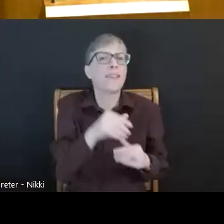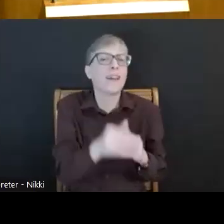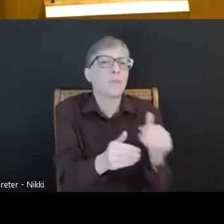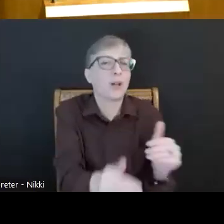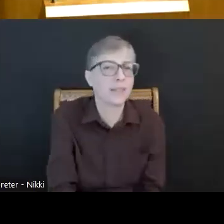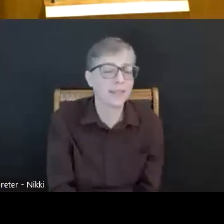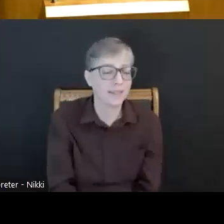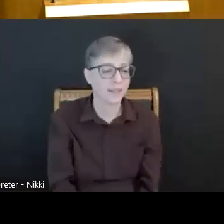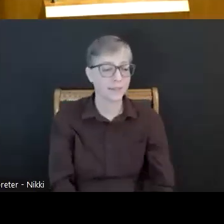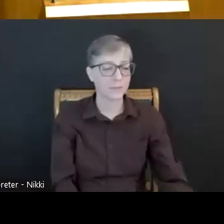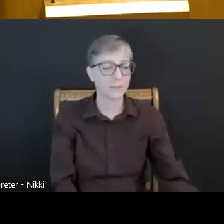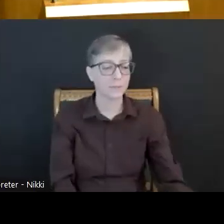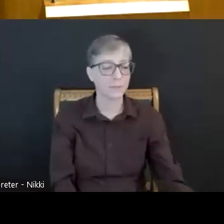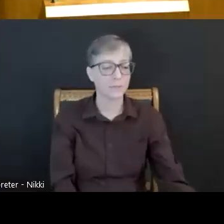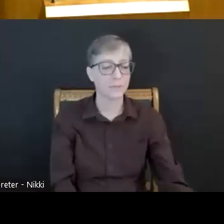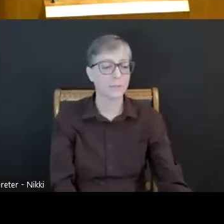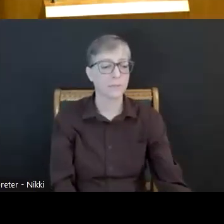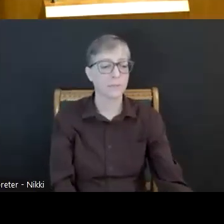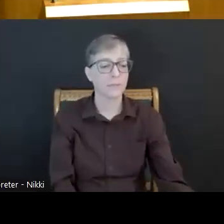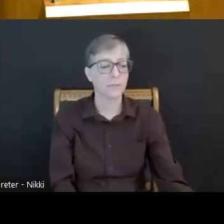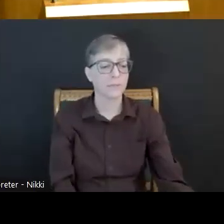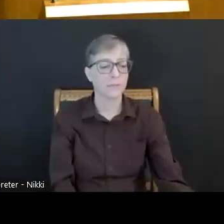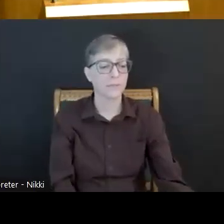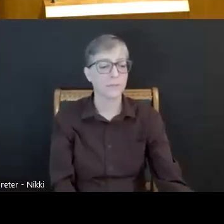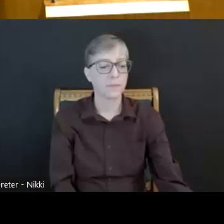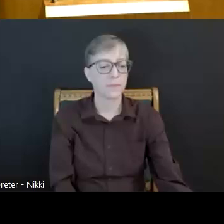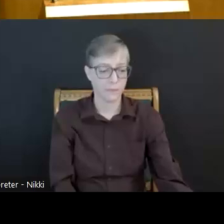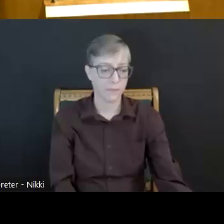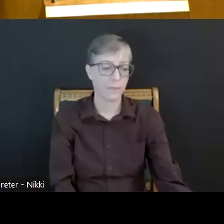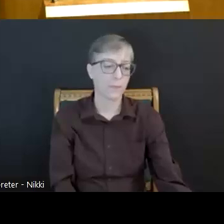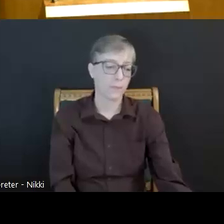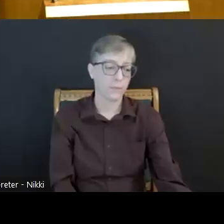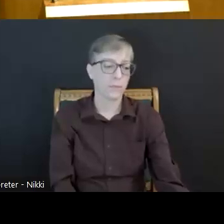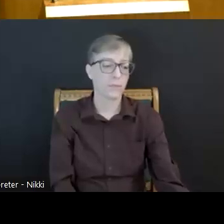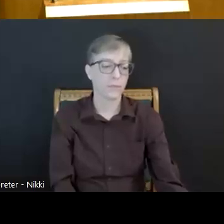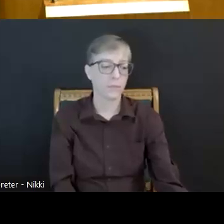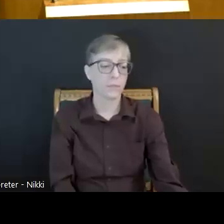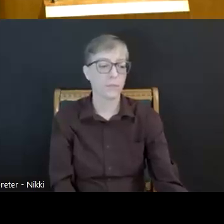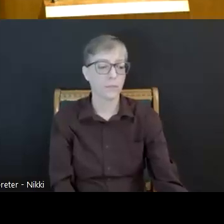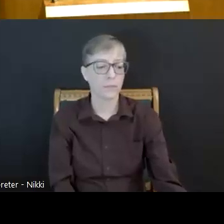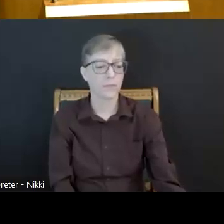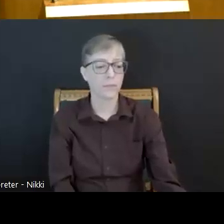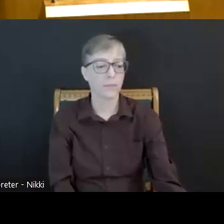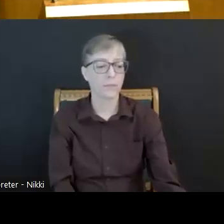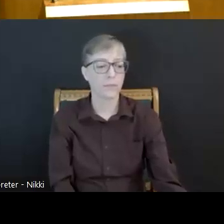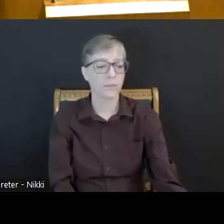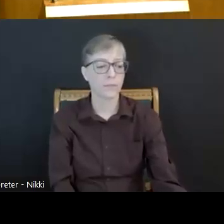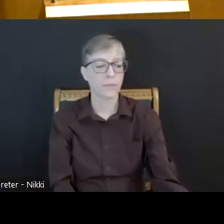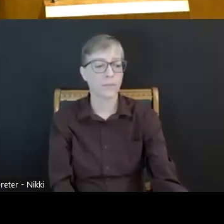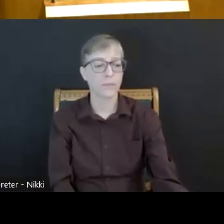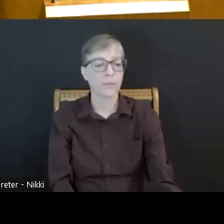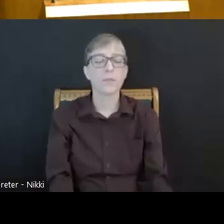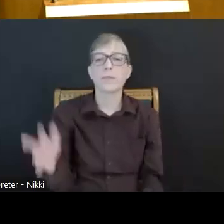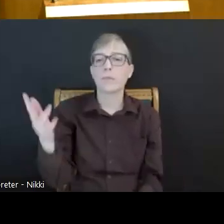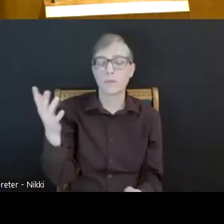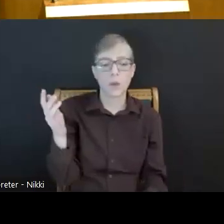established that depression is a problem in people with vision loss, anxiety as well, and